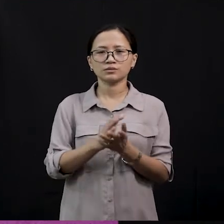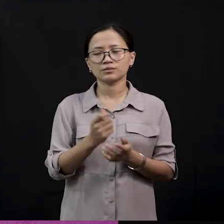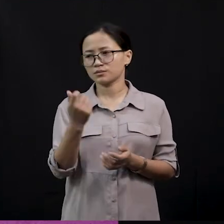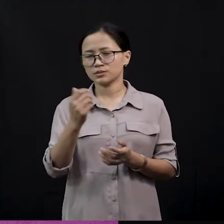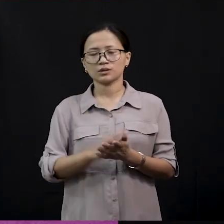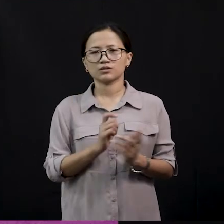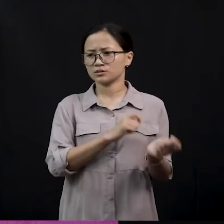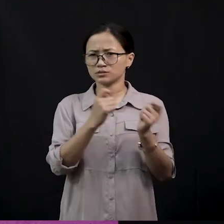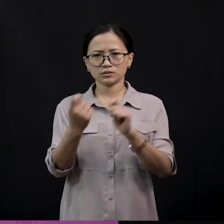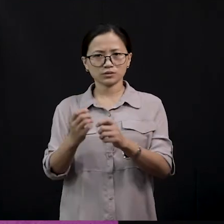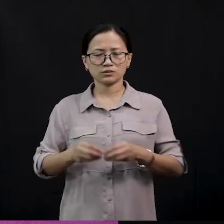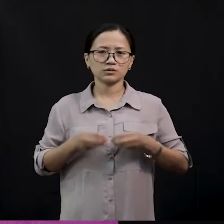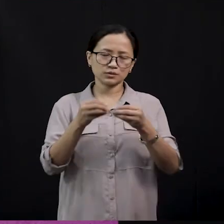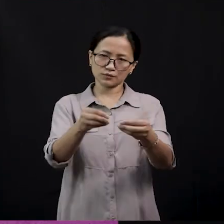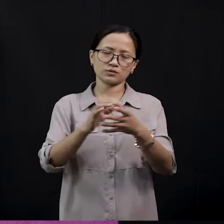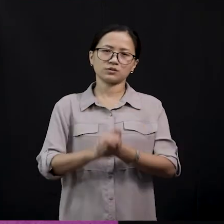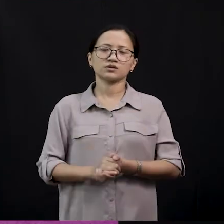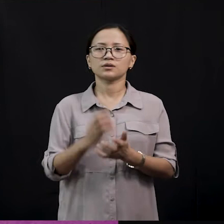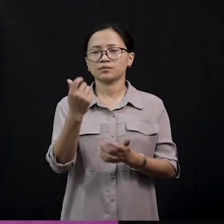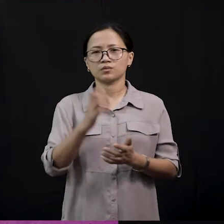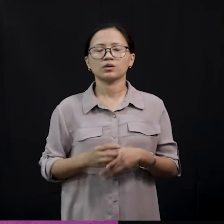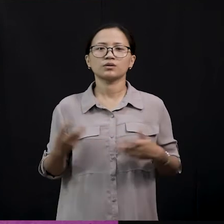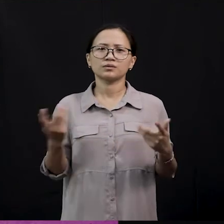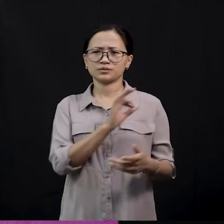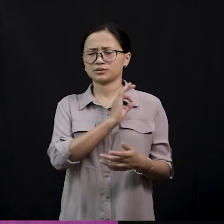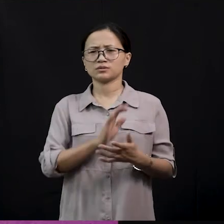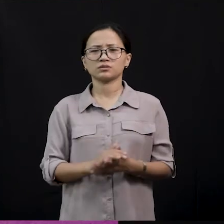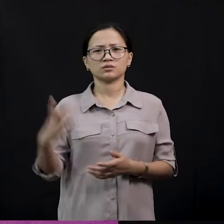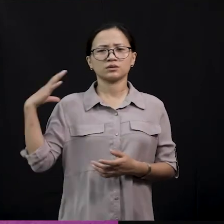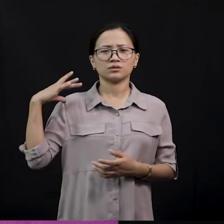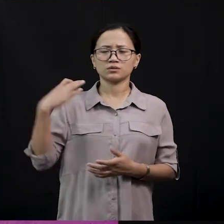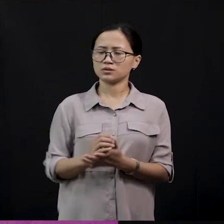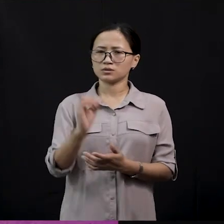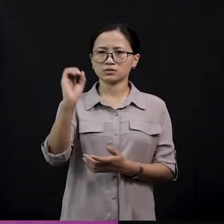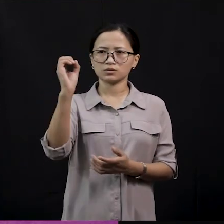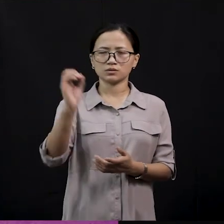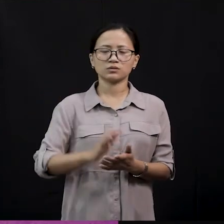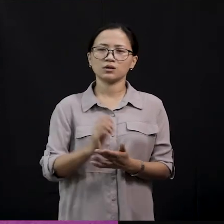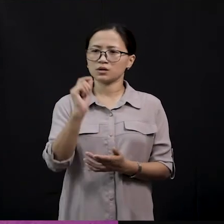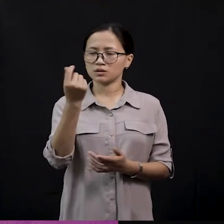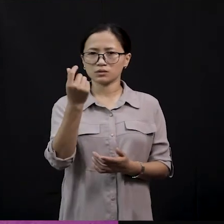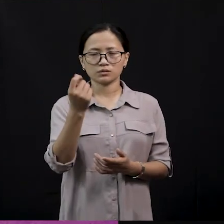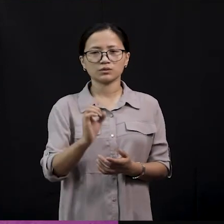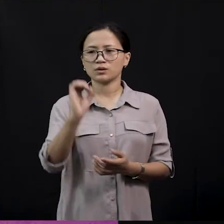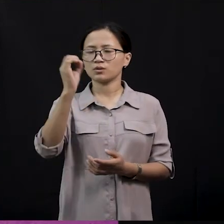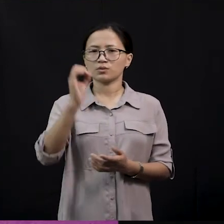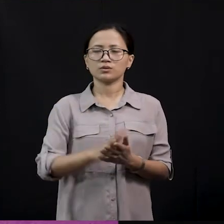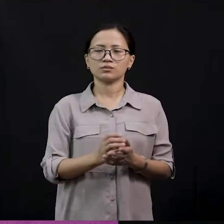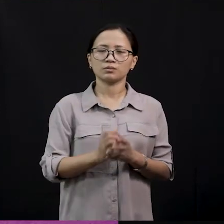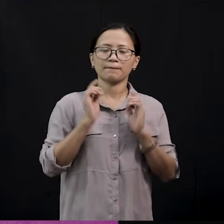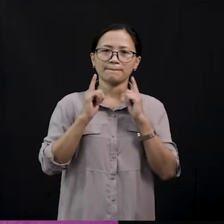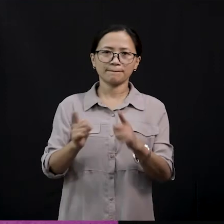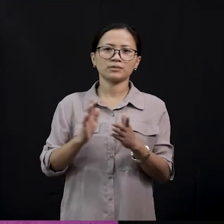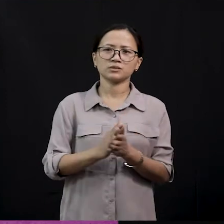for his work. Interestingly, what happened is that he weighed his coins one by one, but I turned